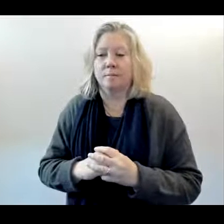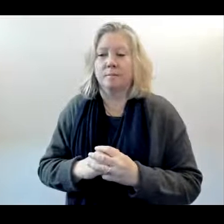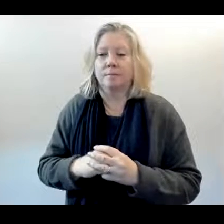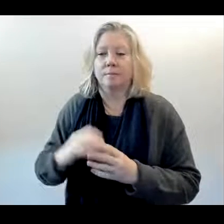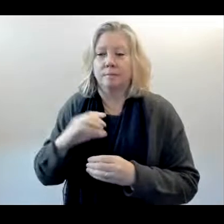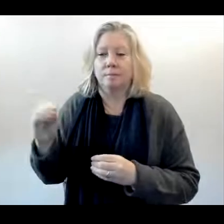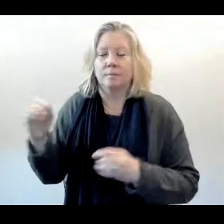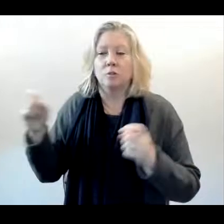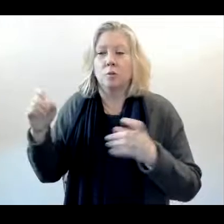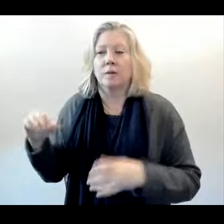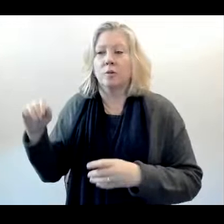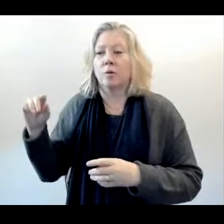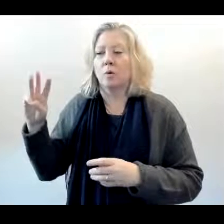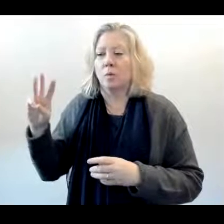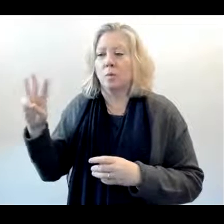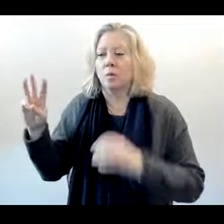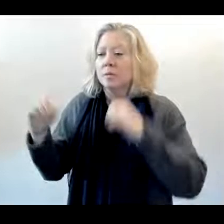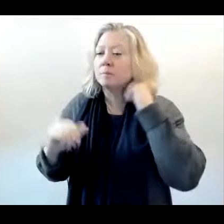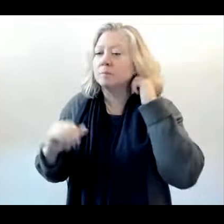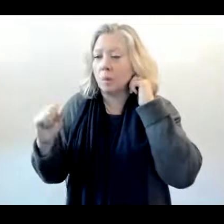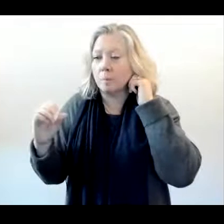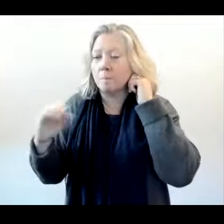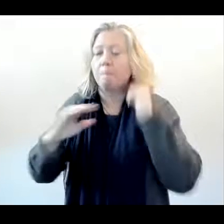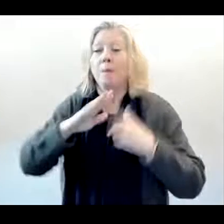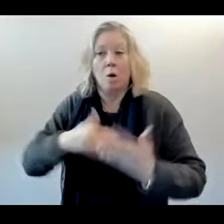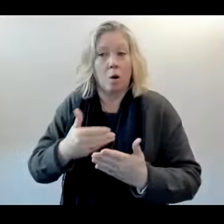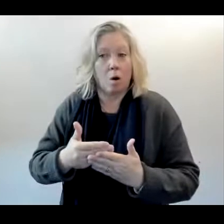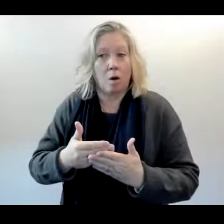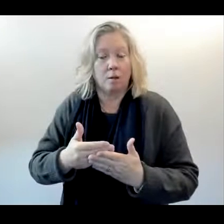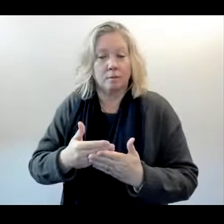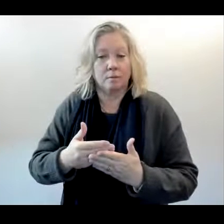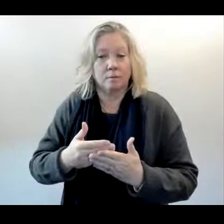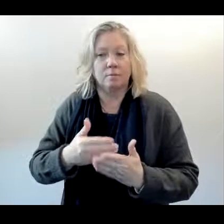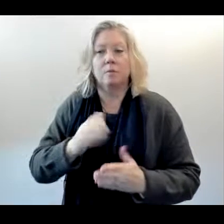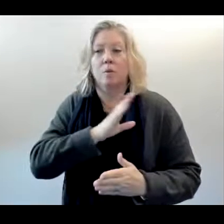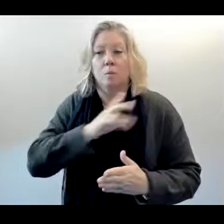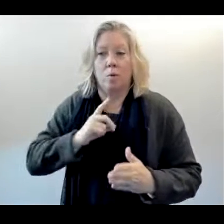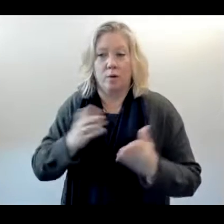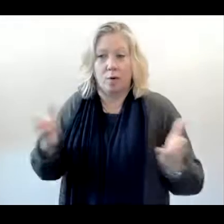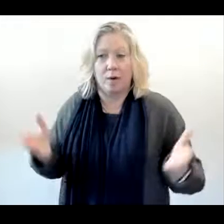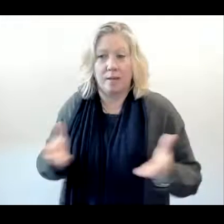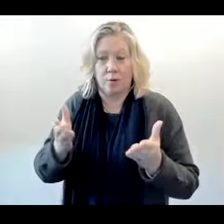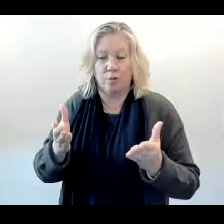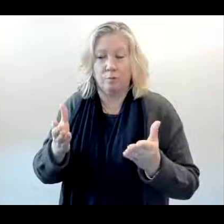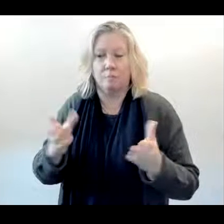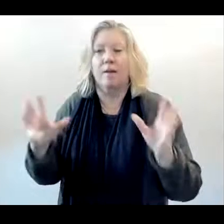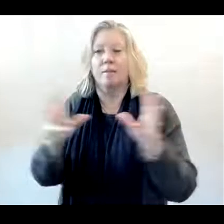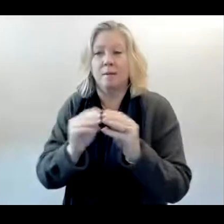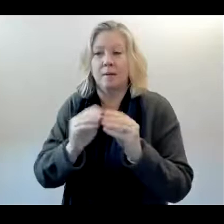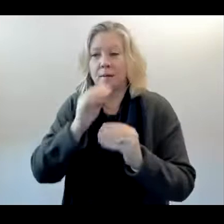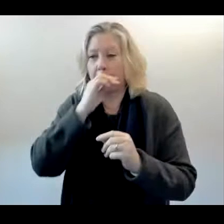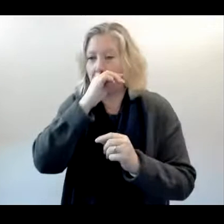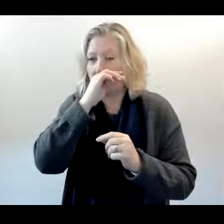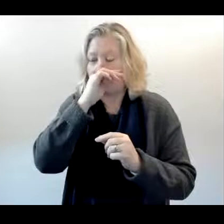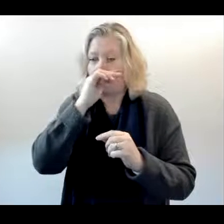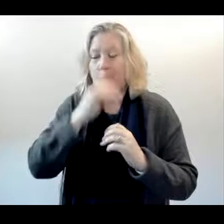and Director Williamson. So all members are present and accounted for. With that, our first order